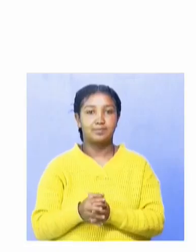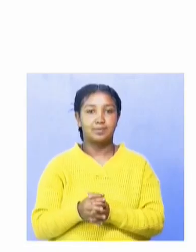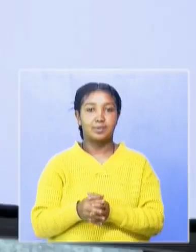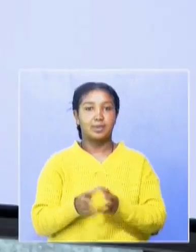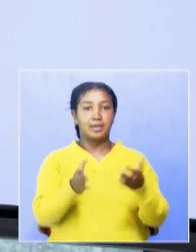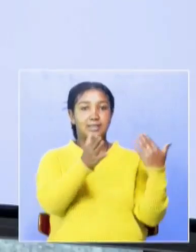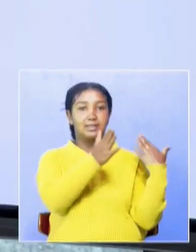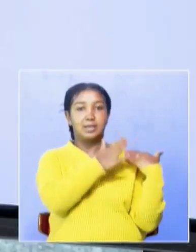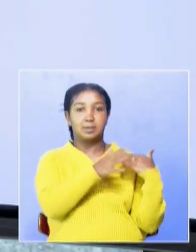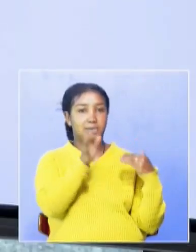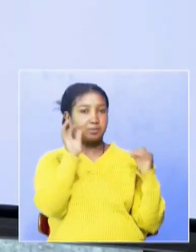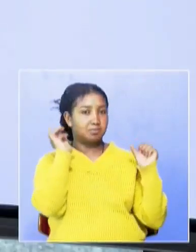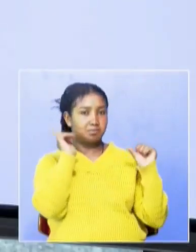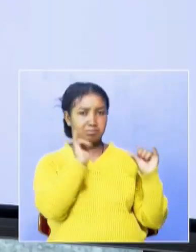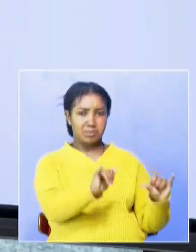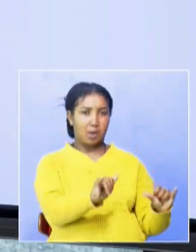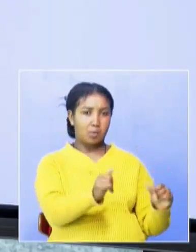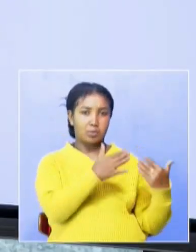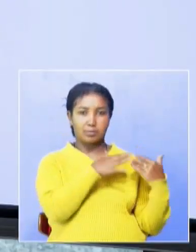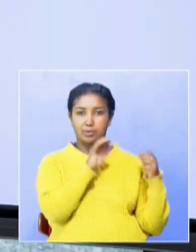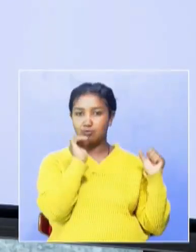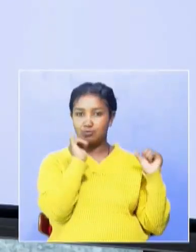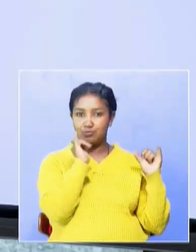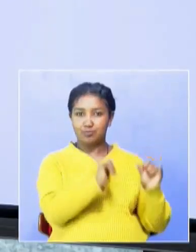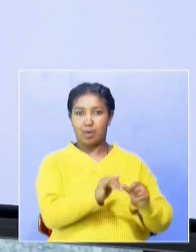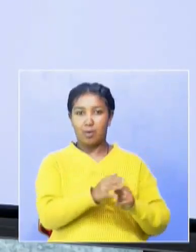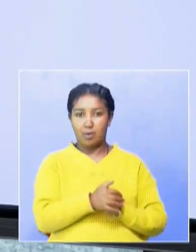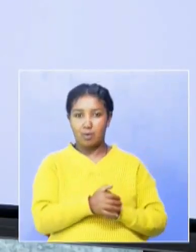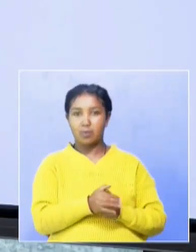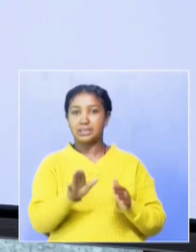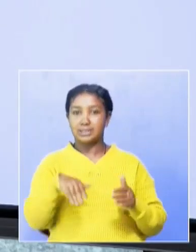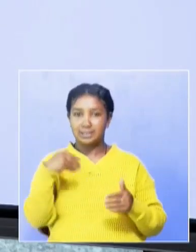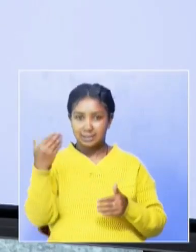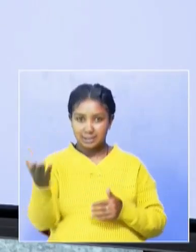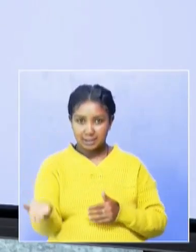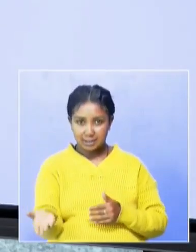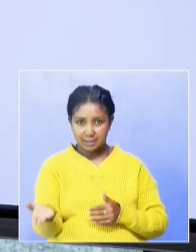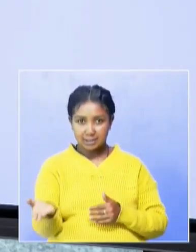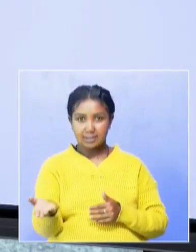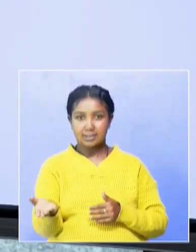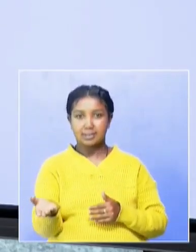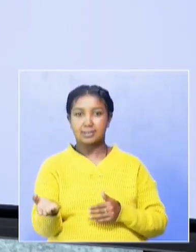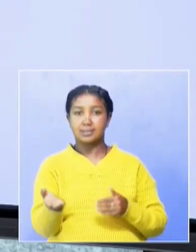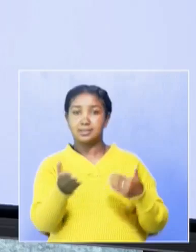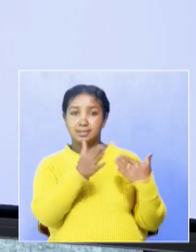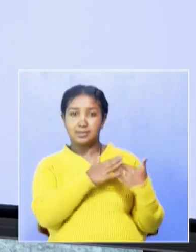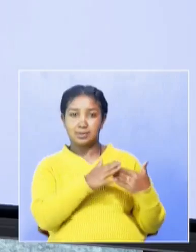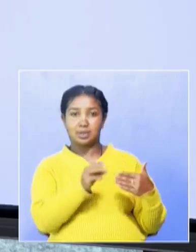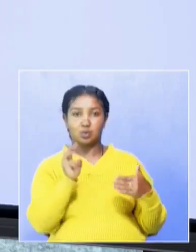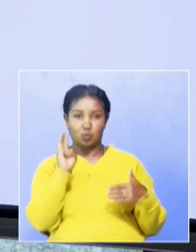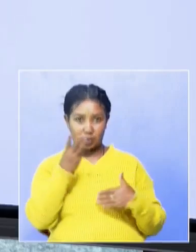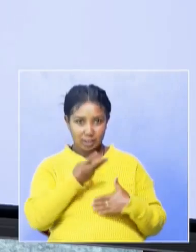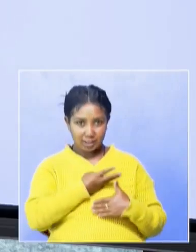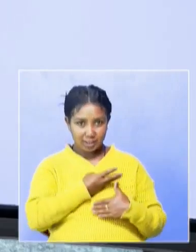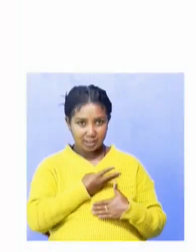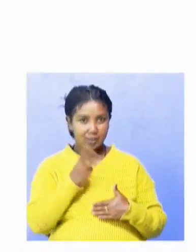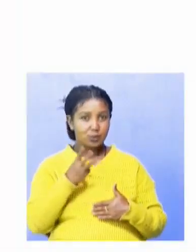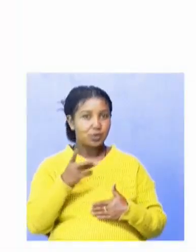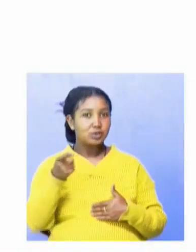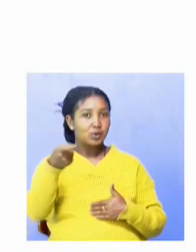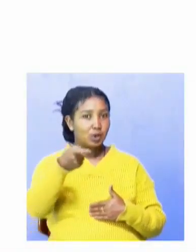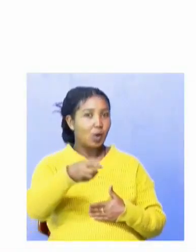the subject should be on the same position. Then, since the subject is we have to say